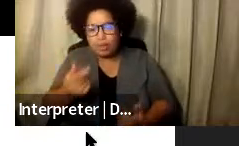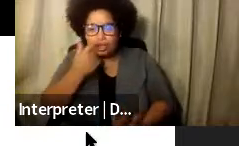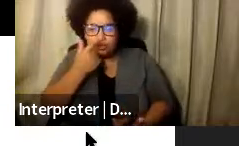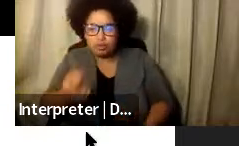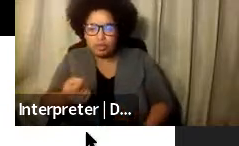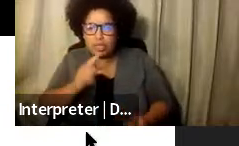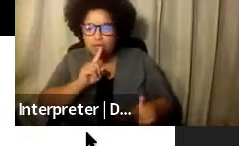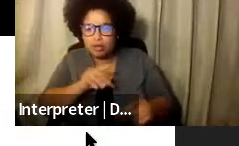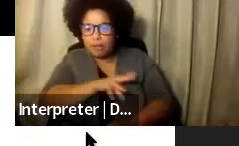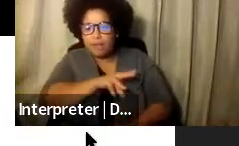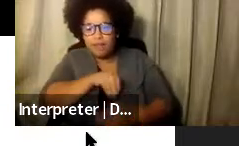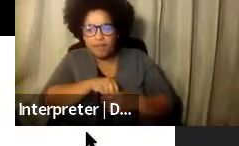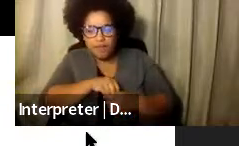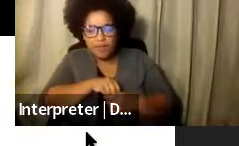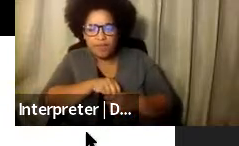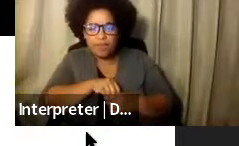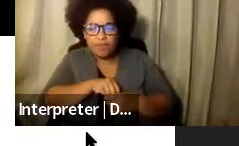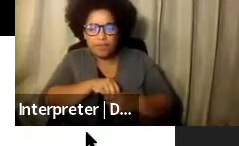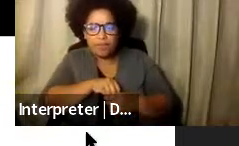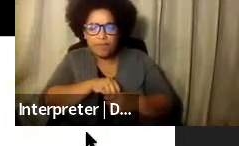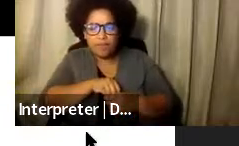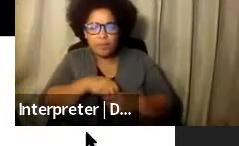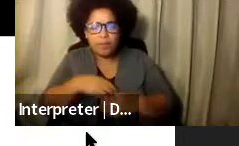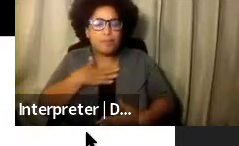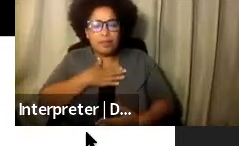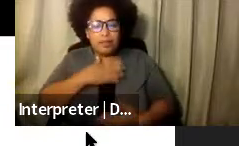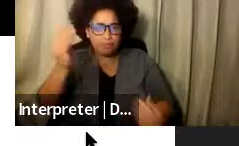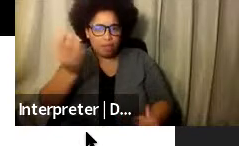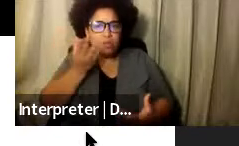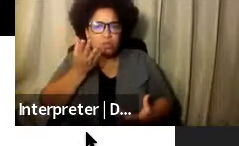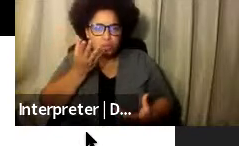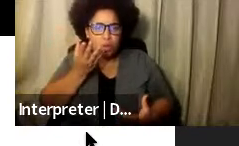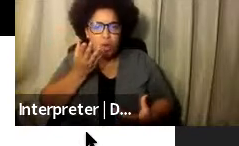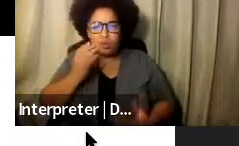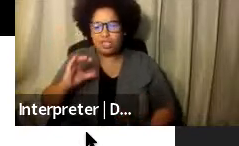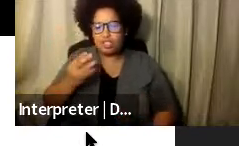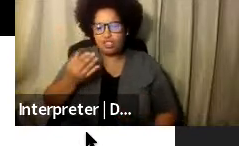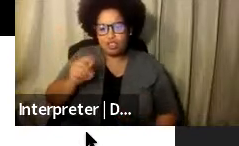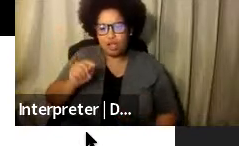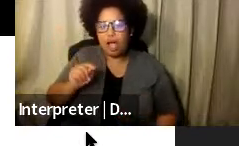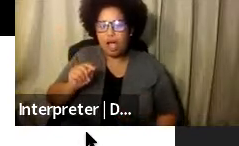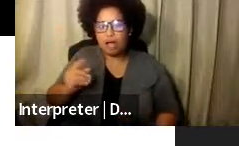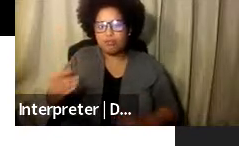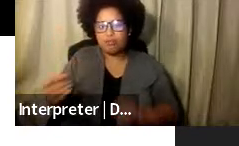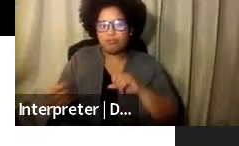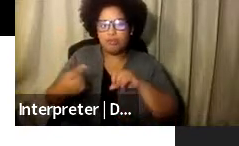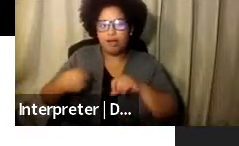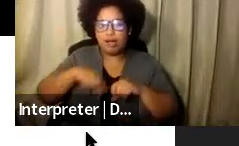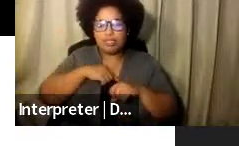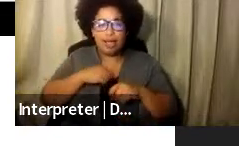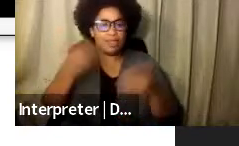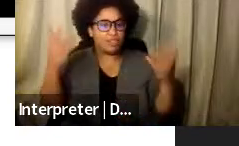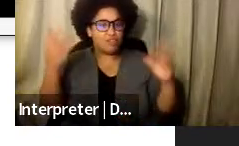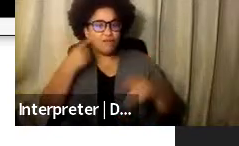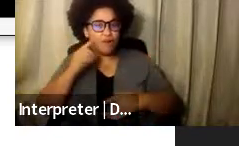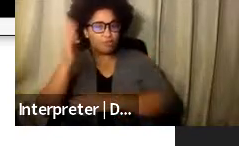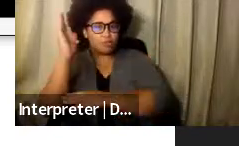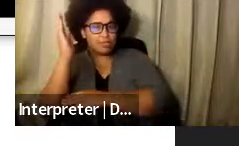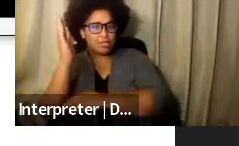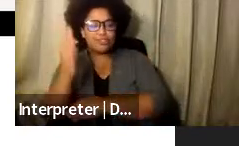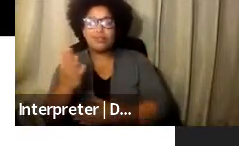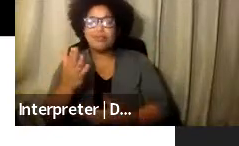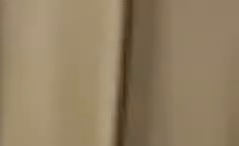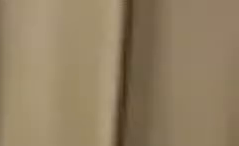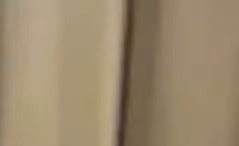or even participating in something like this, please let us know in the chat. And that's all that we have for you today. Those are our